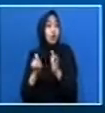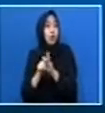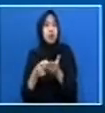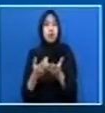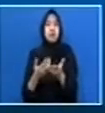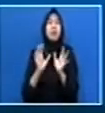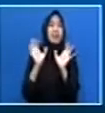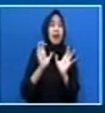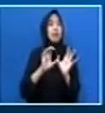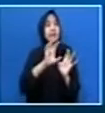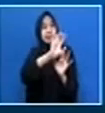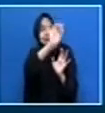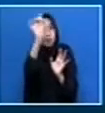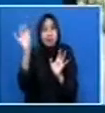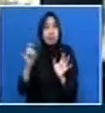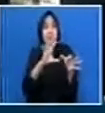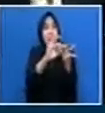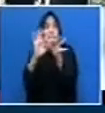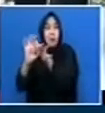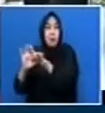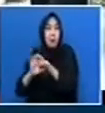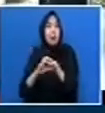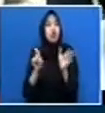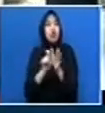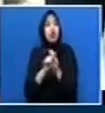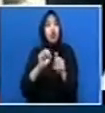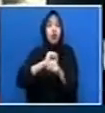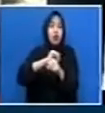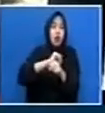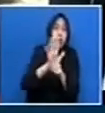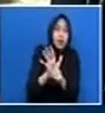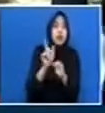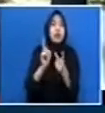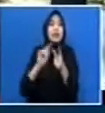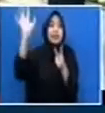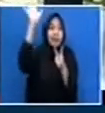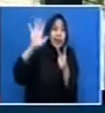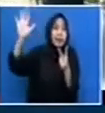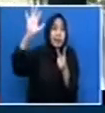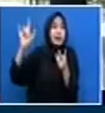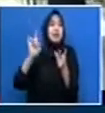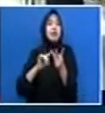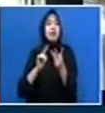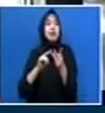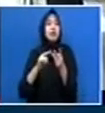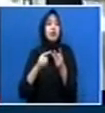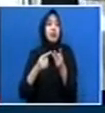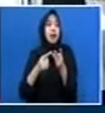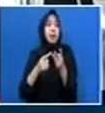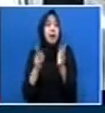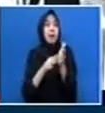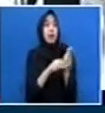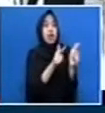things together, from the COVID pandemic to climate, to counterterrorism, to international